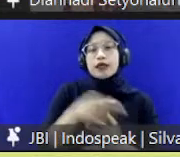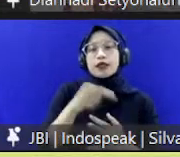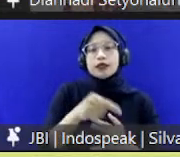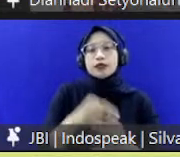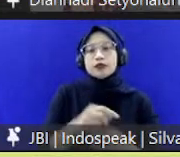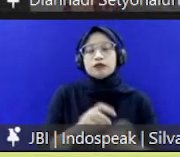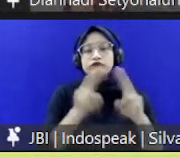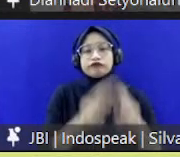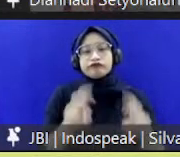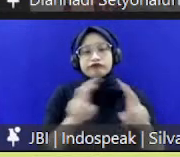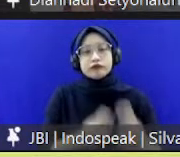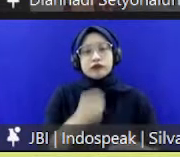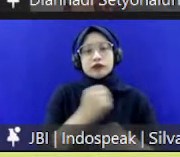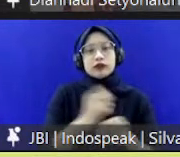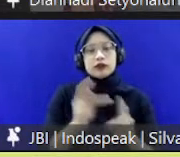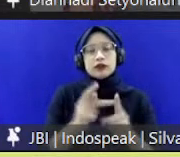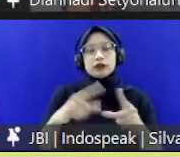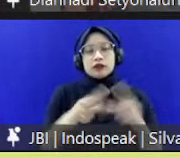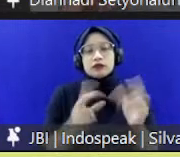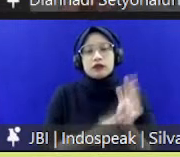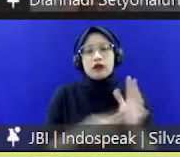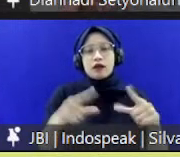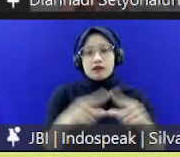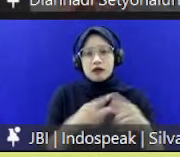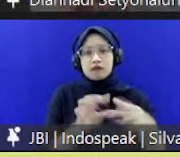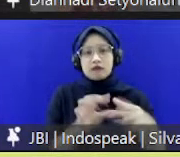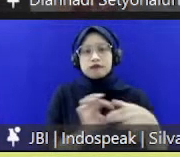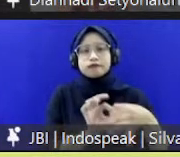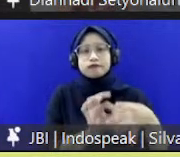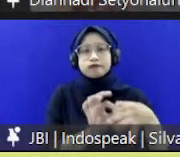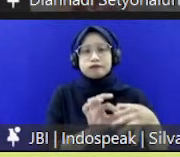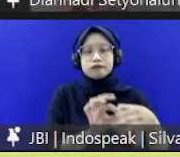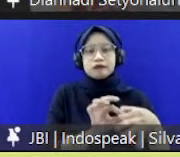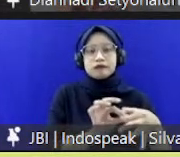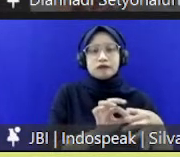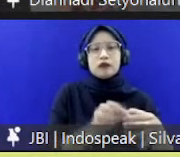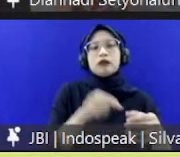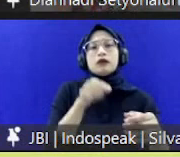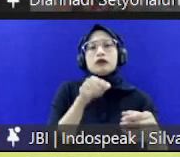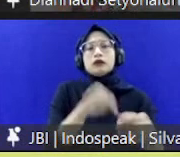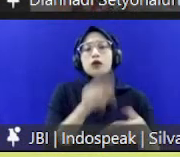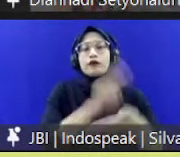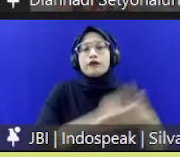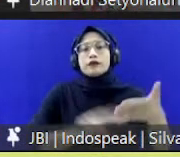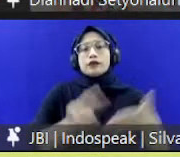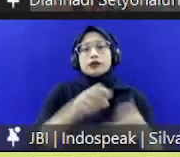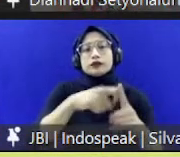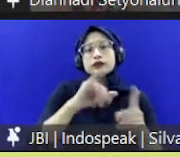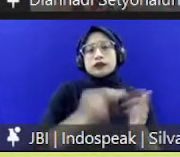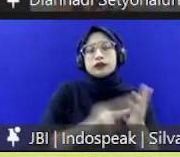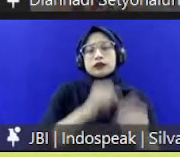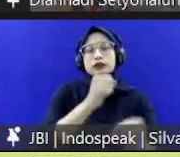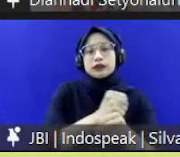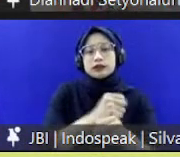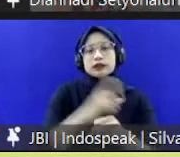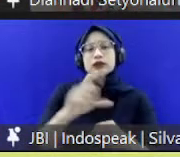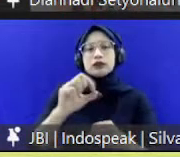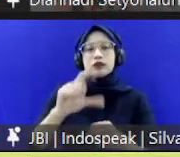Ghana with our counterparts from King's College London and University of Ghana. Slide,